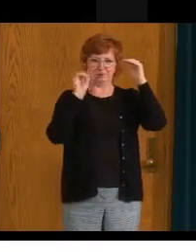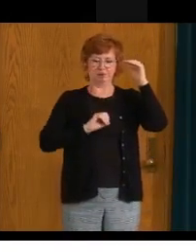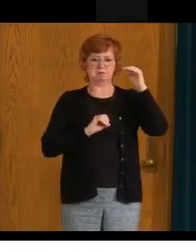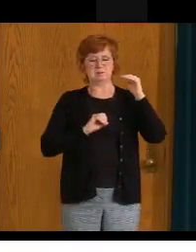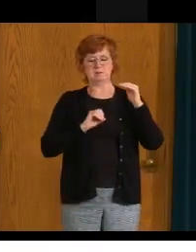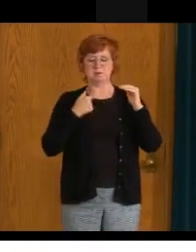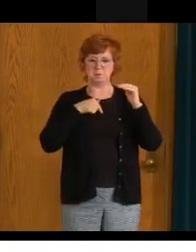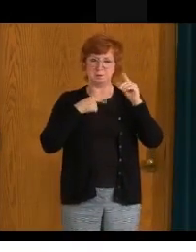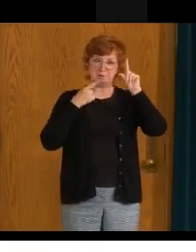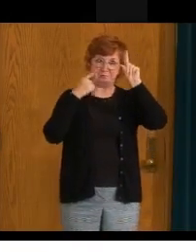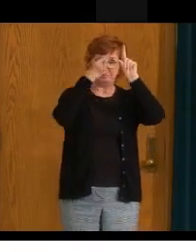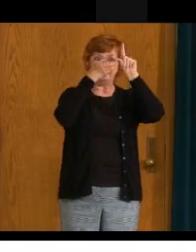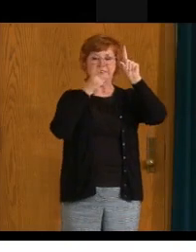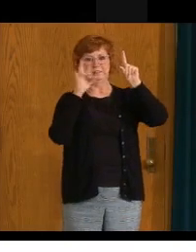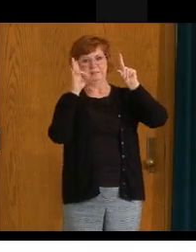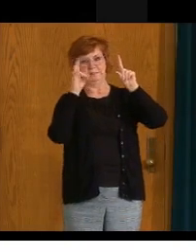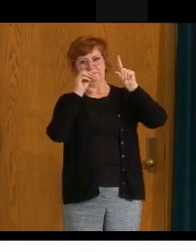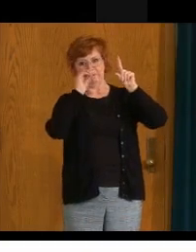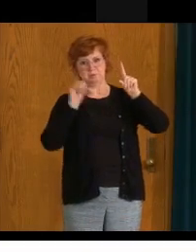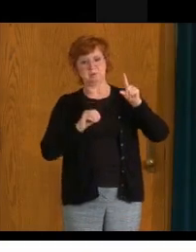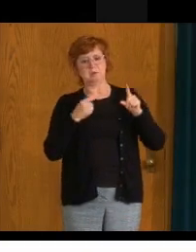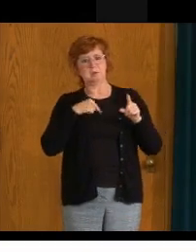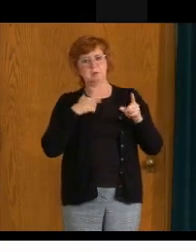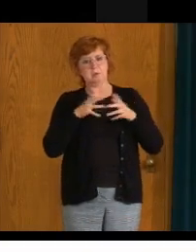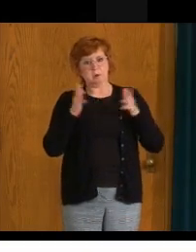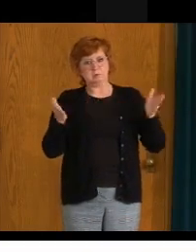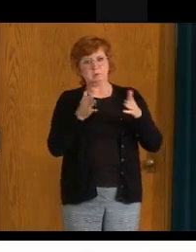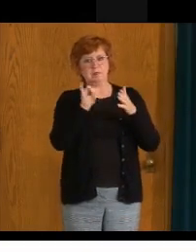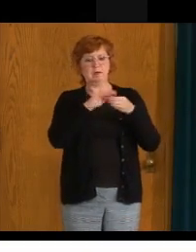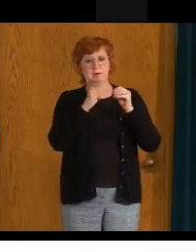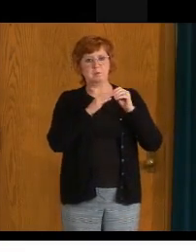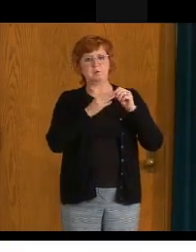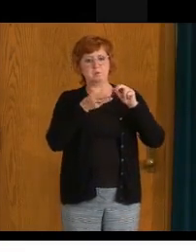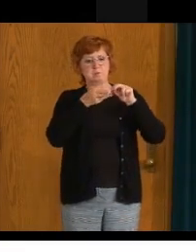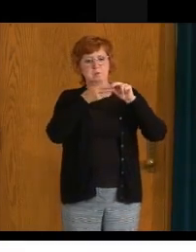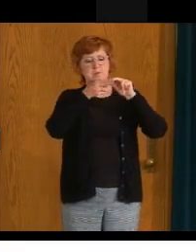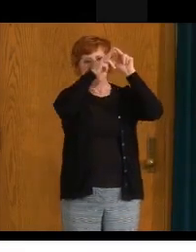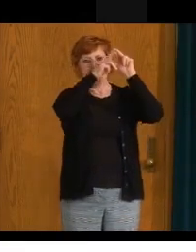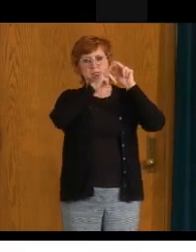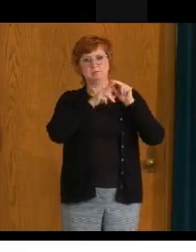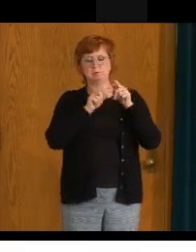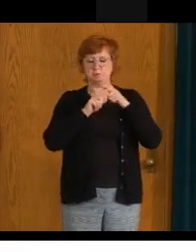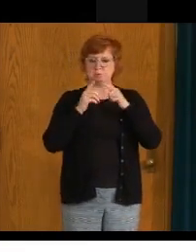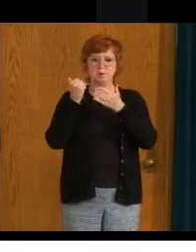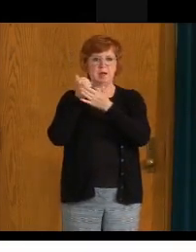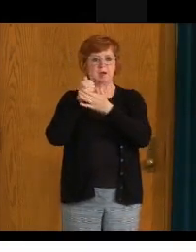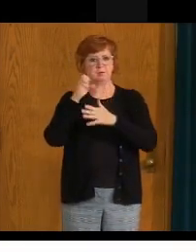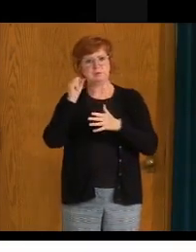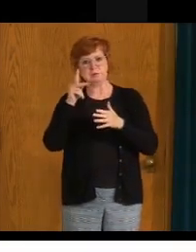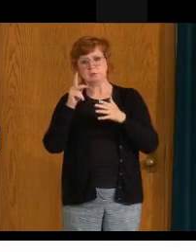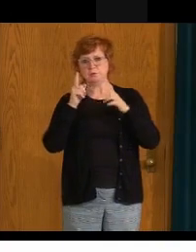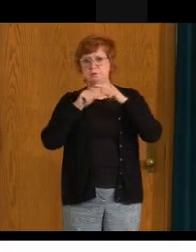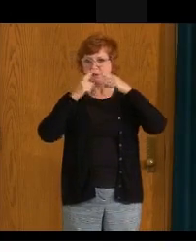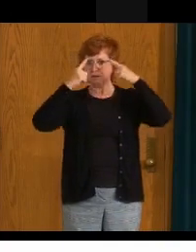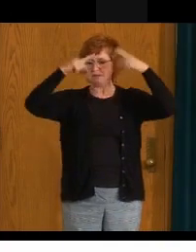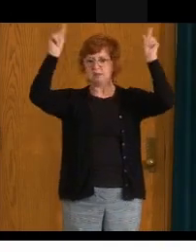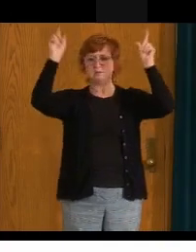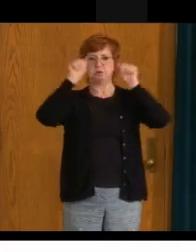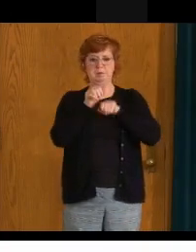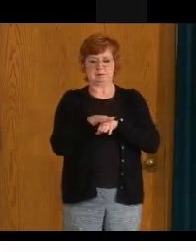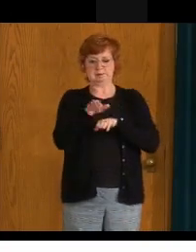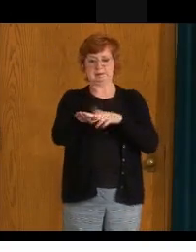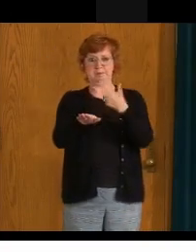target over this coming week, is to really drive that number up and help Saskatchewan cross the line to achieve step 3